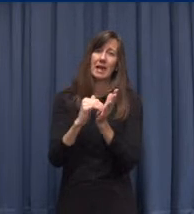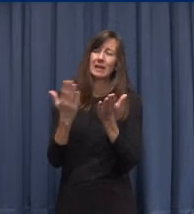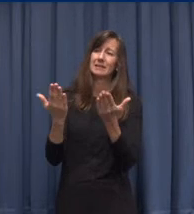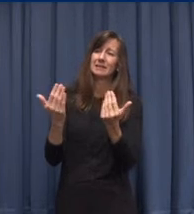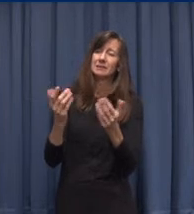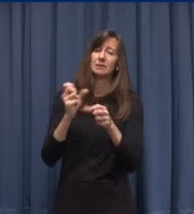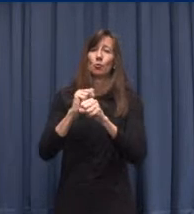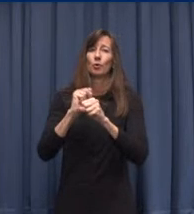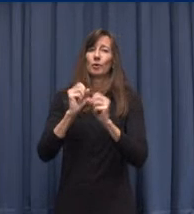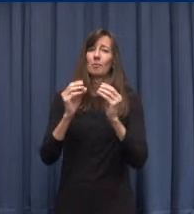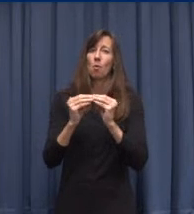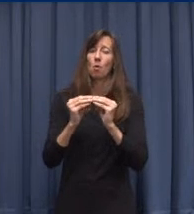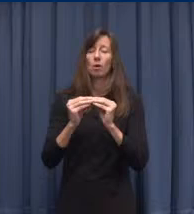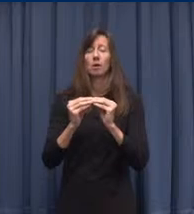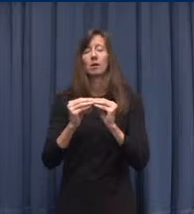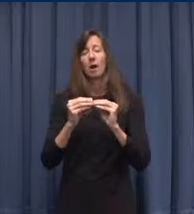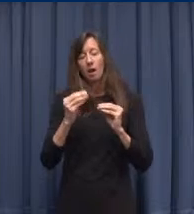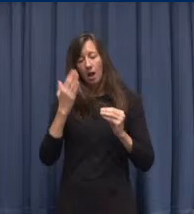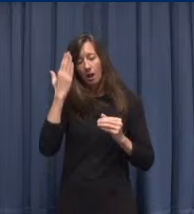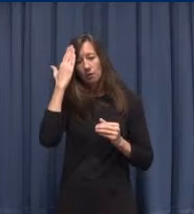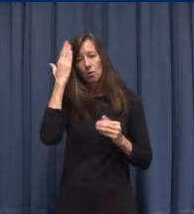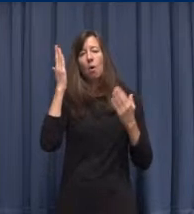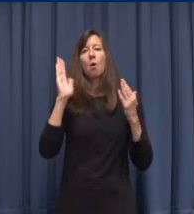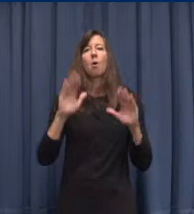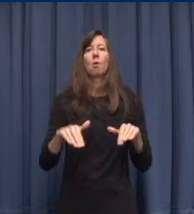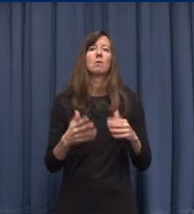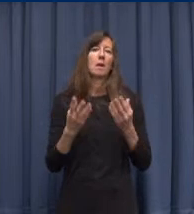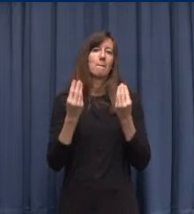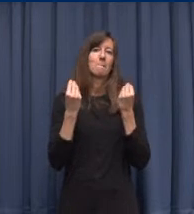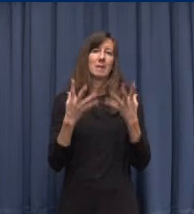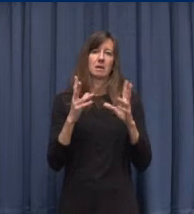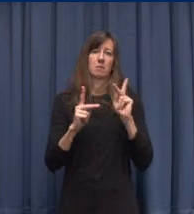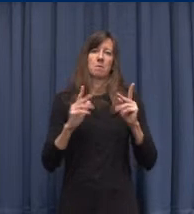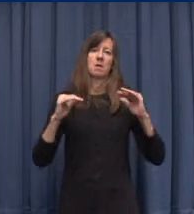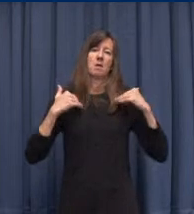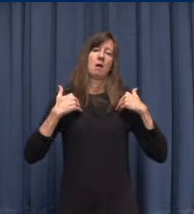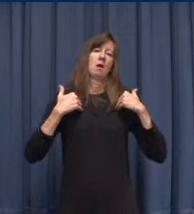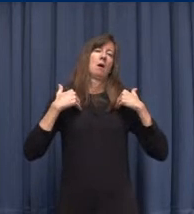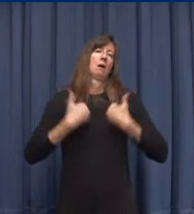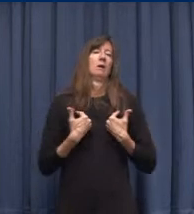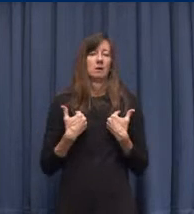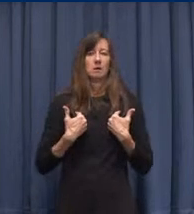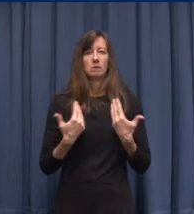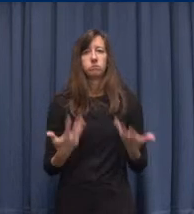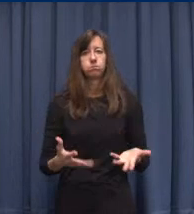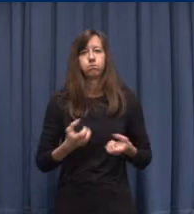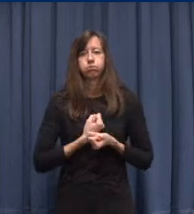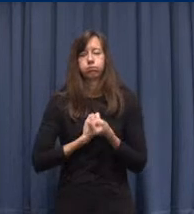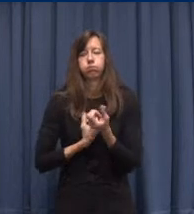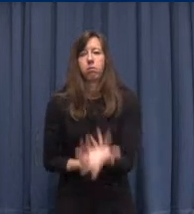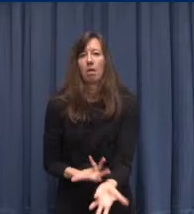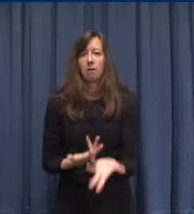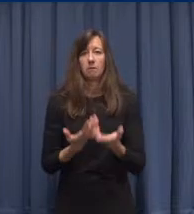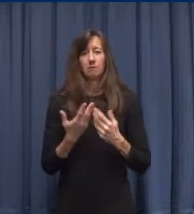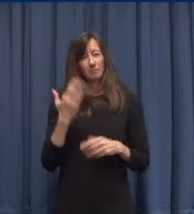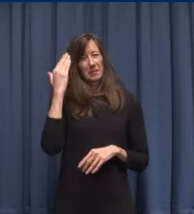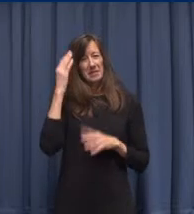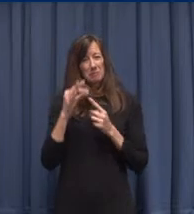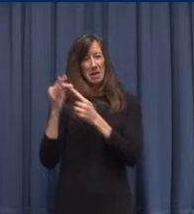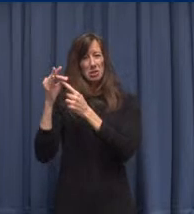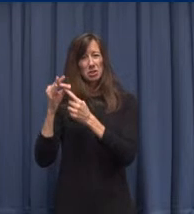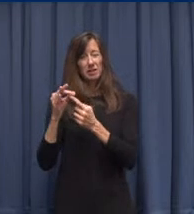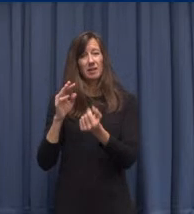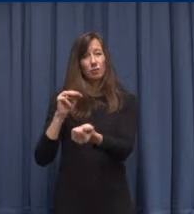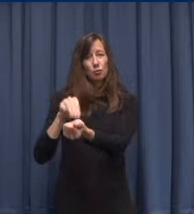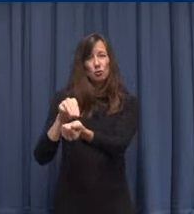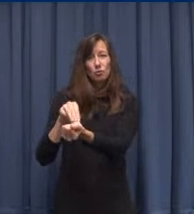We know how exhausted all of us are. I know how exhausted everyone is, especially I think about our nurses and doctors gearing up